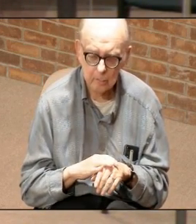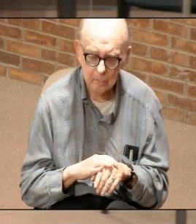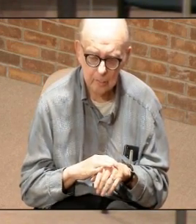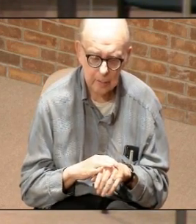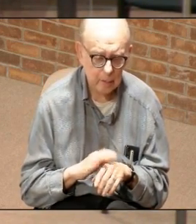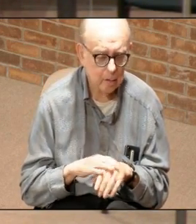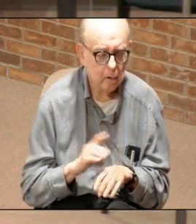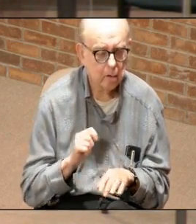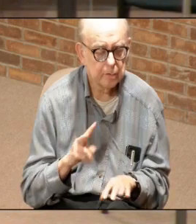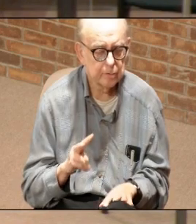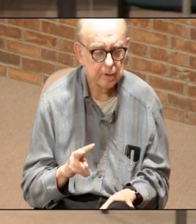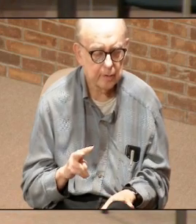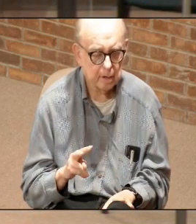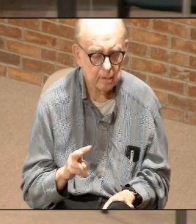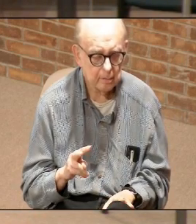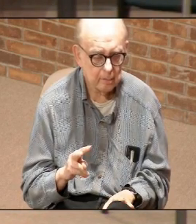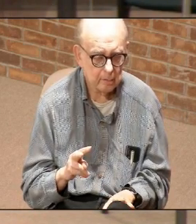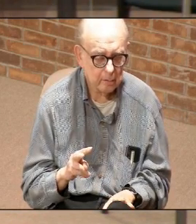on the TV.